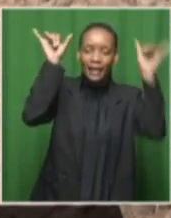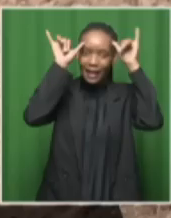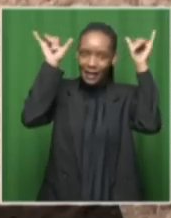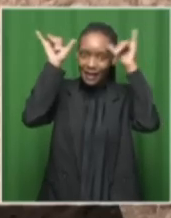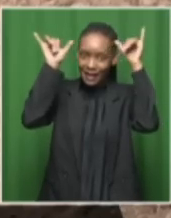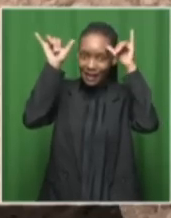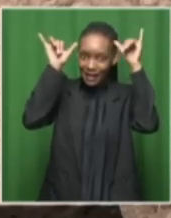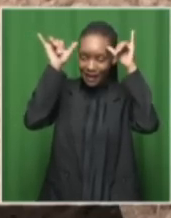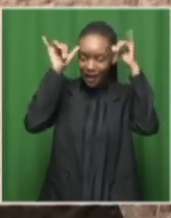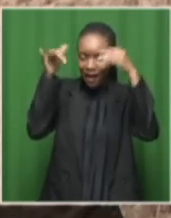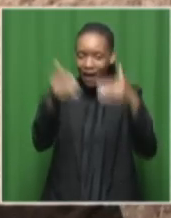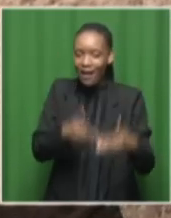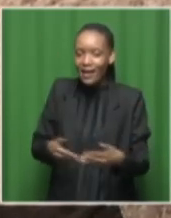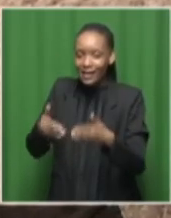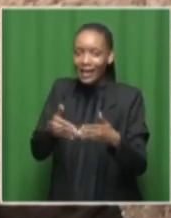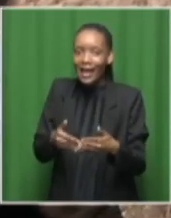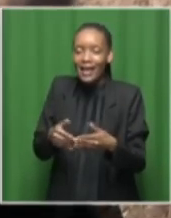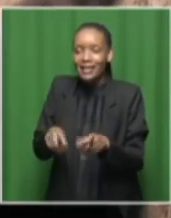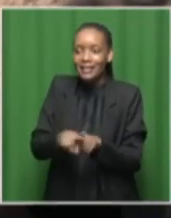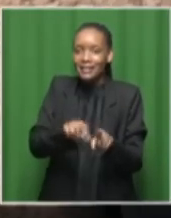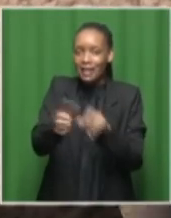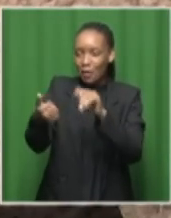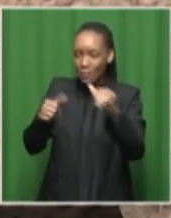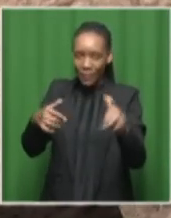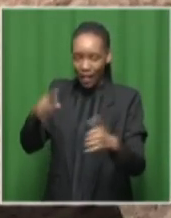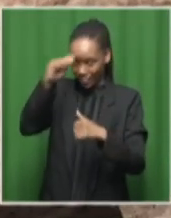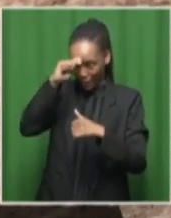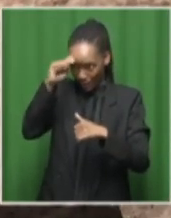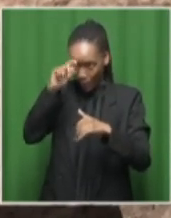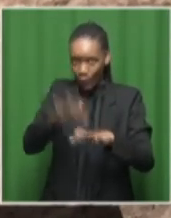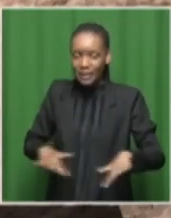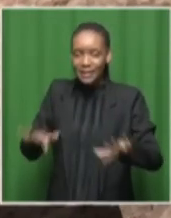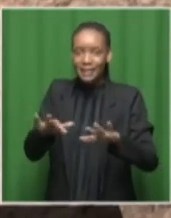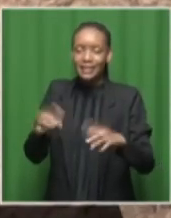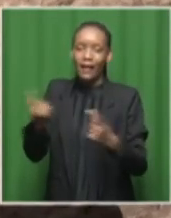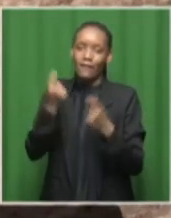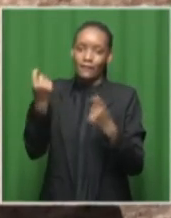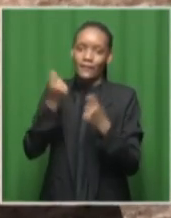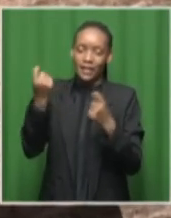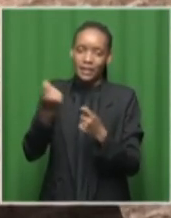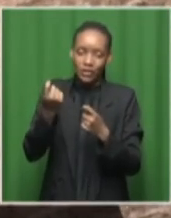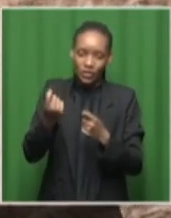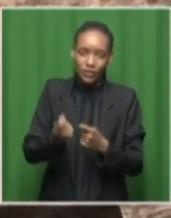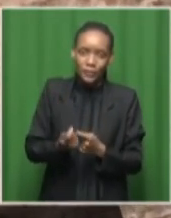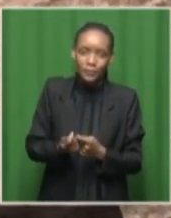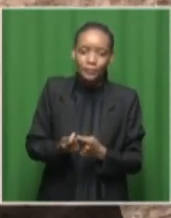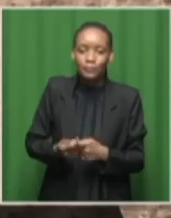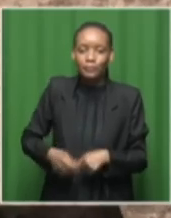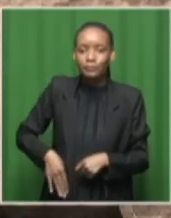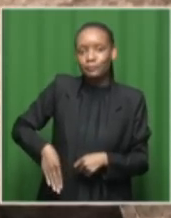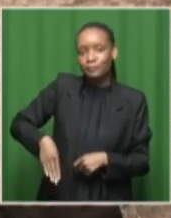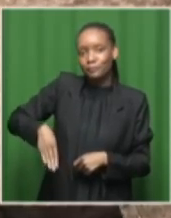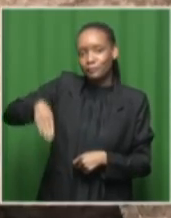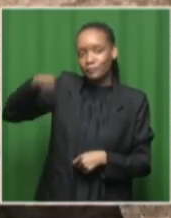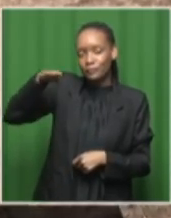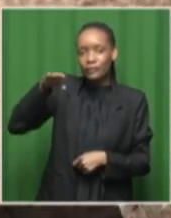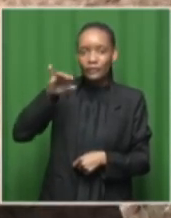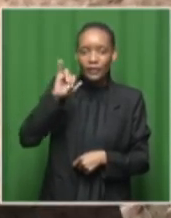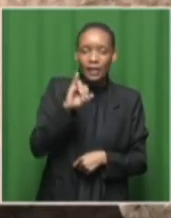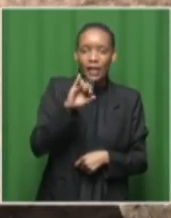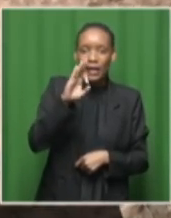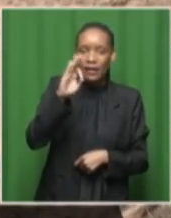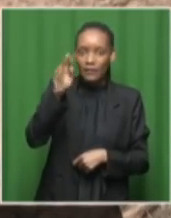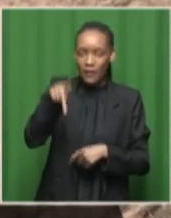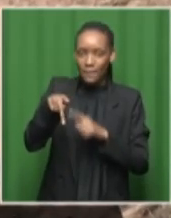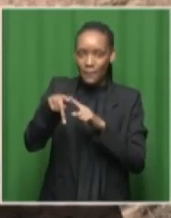anyone from this village, and up to when he founded his IFP as a